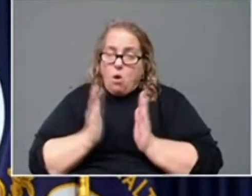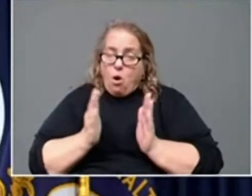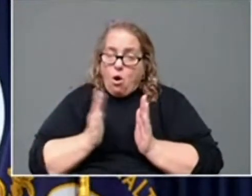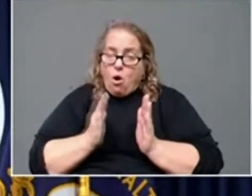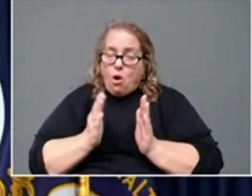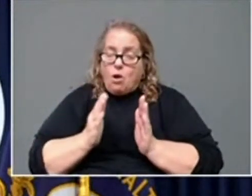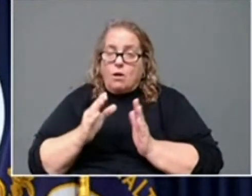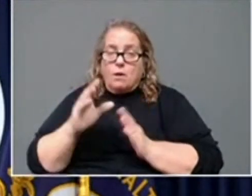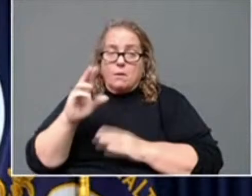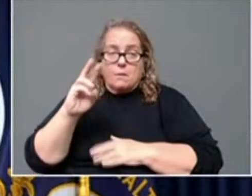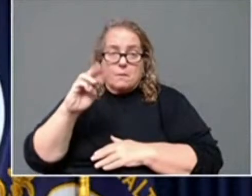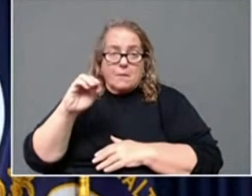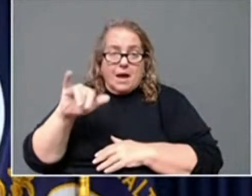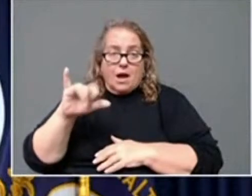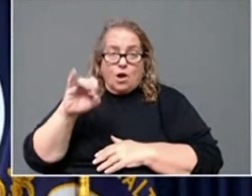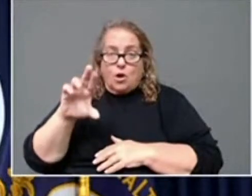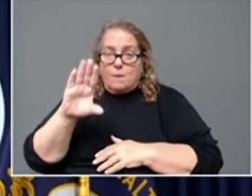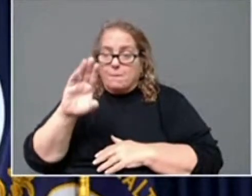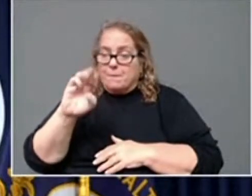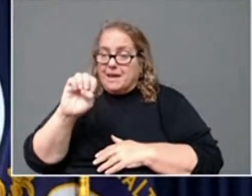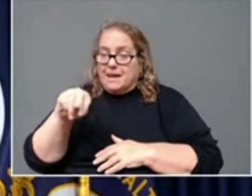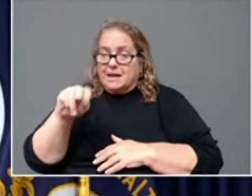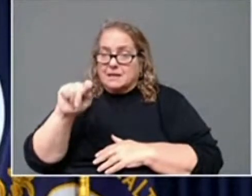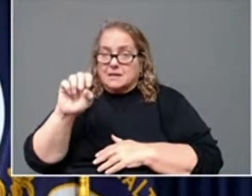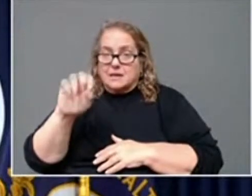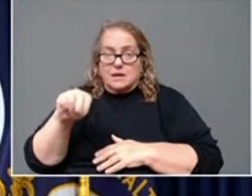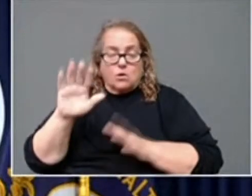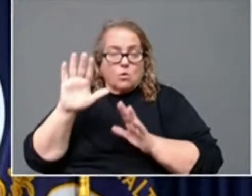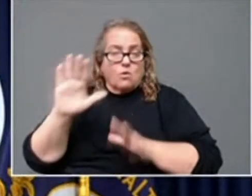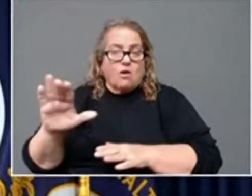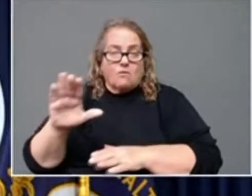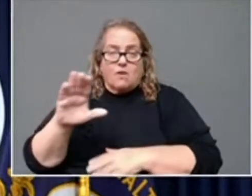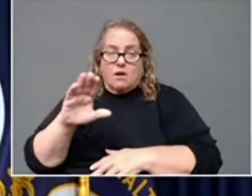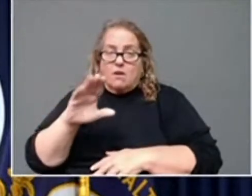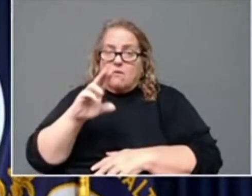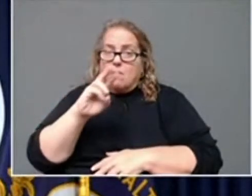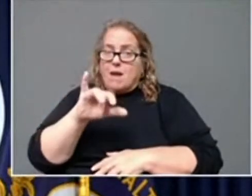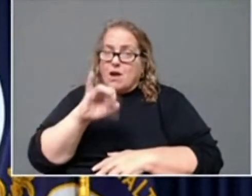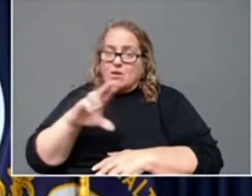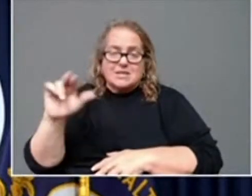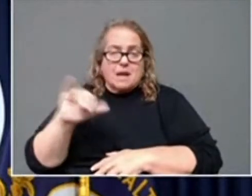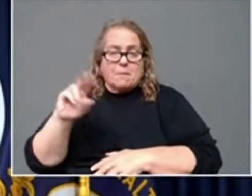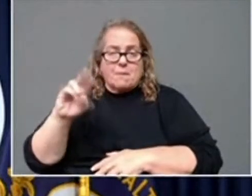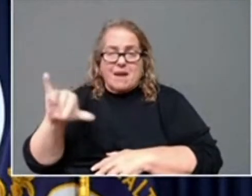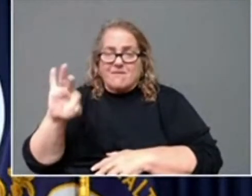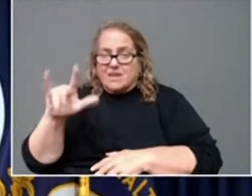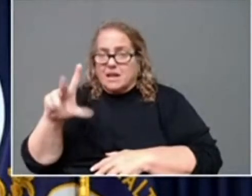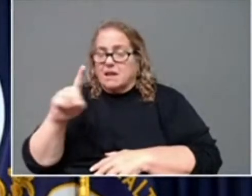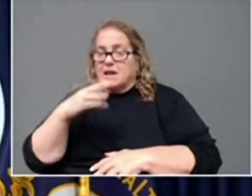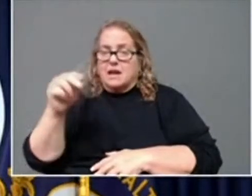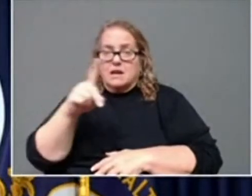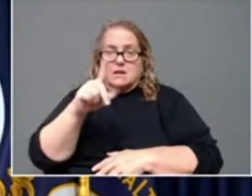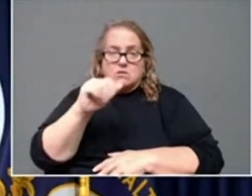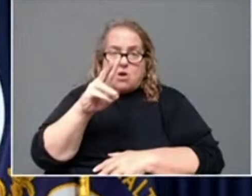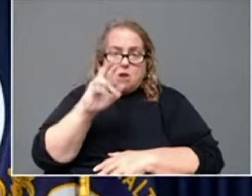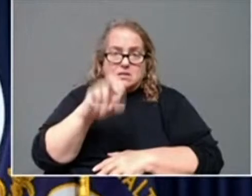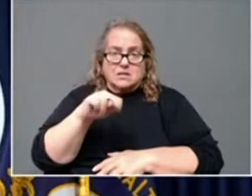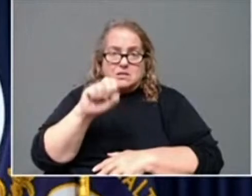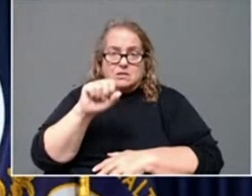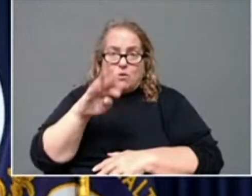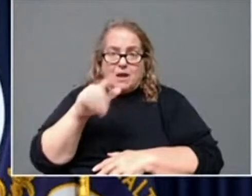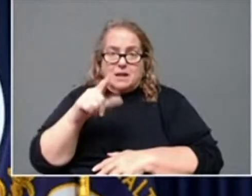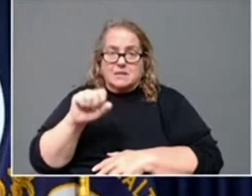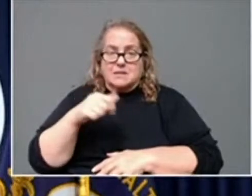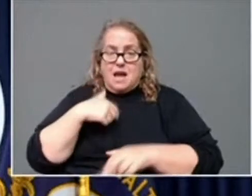a wonderful mayor, just like the mayor of Mayfield and in Dawson Springs. But I was riding around with her looking